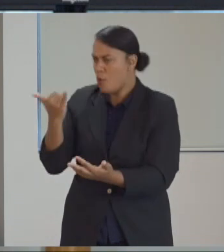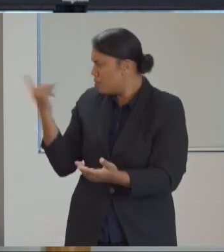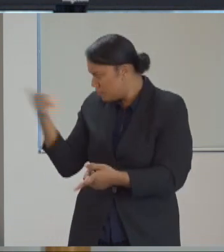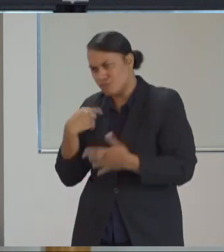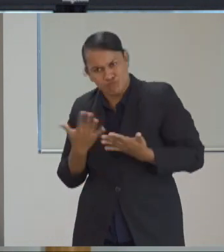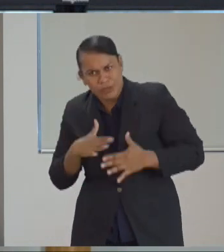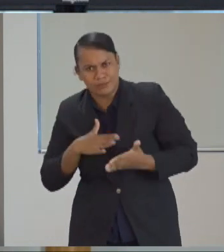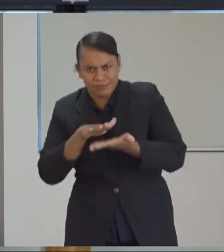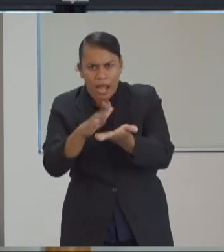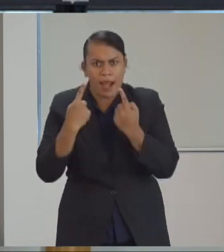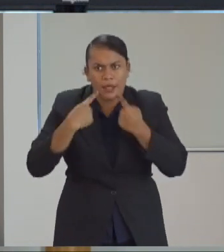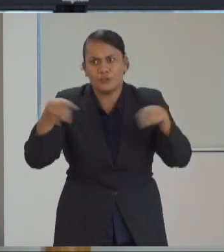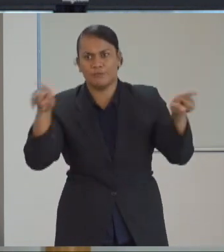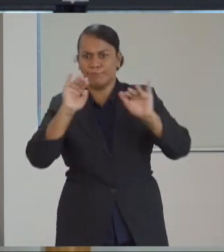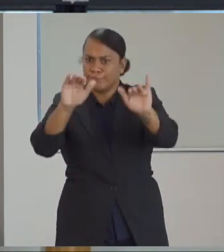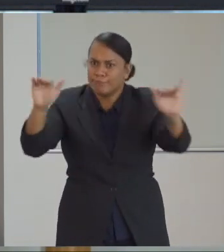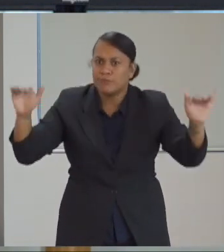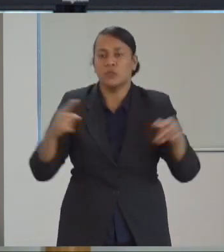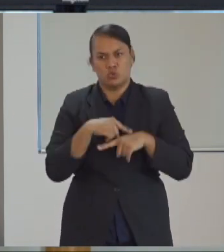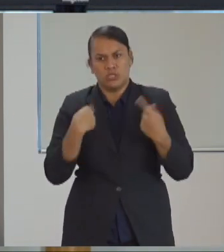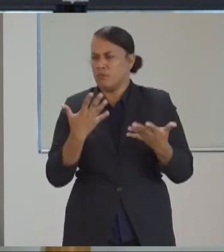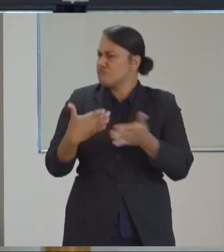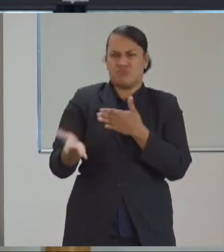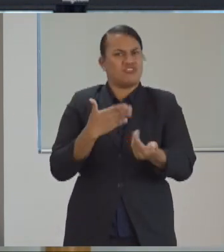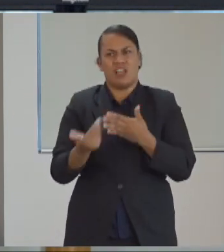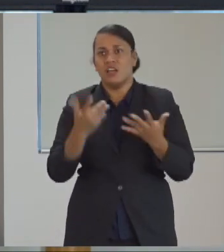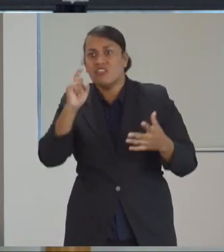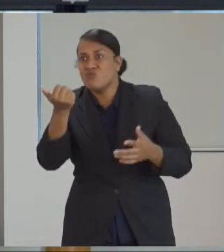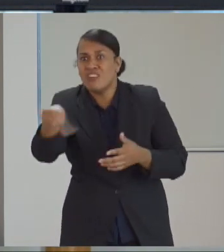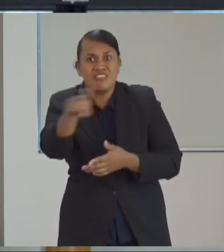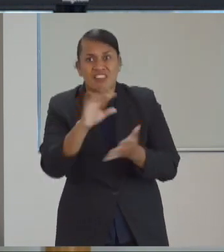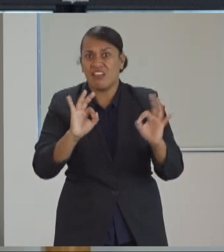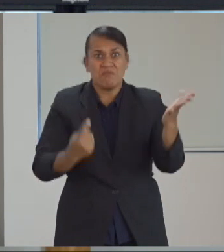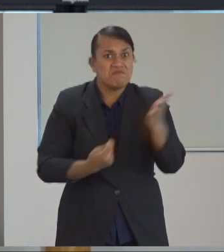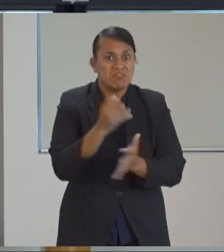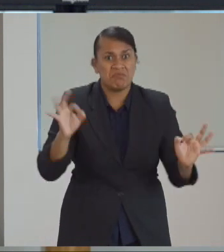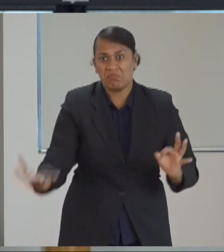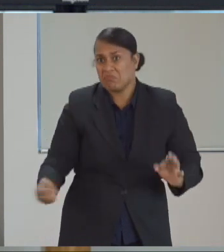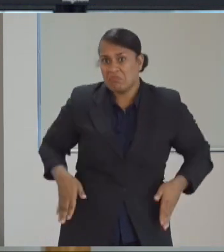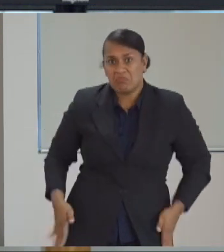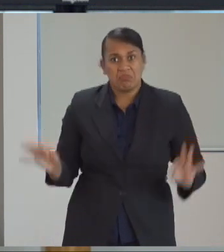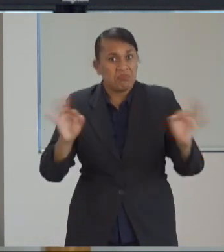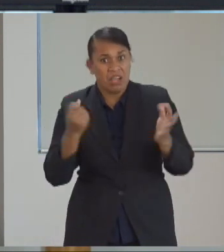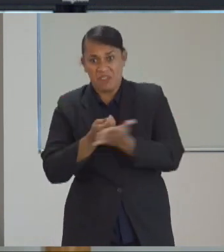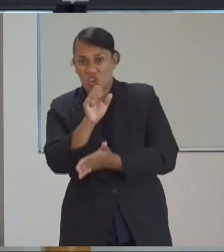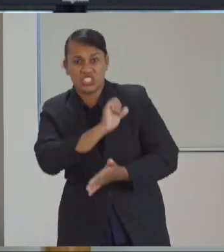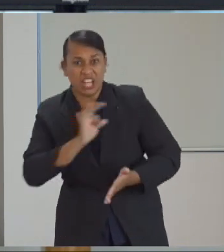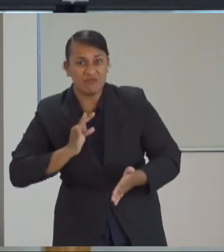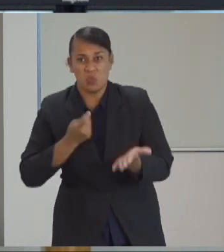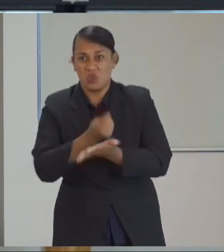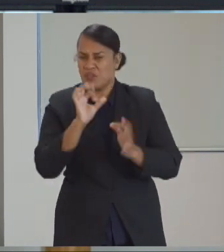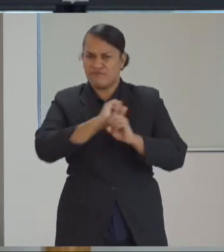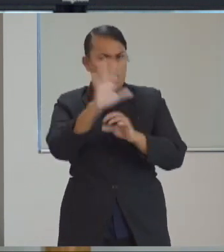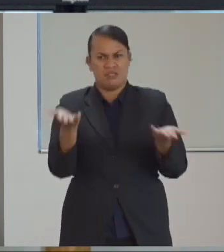has agreed to, for the time being anyway, overlook those anomalies by the employers, as long as the employees are able to access